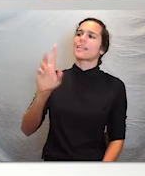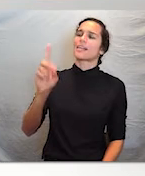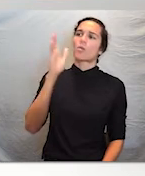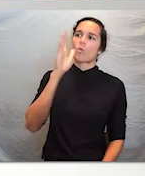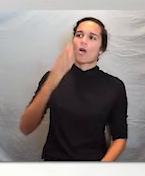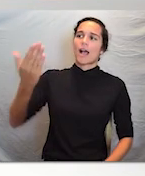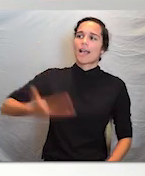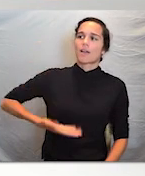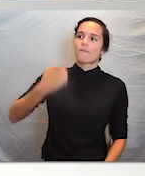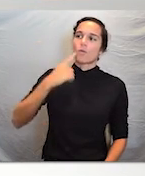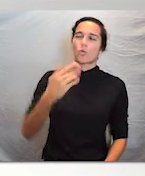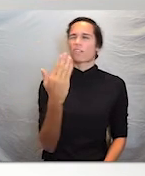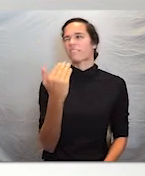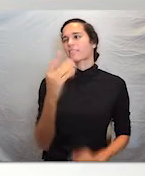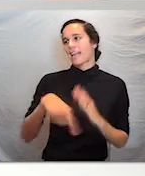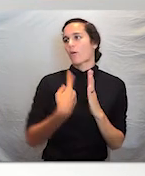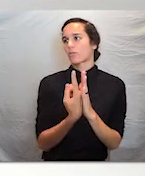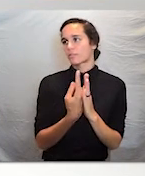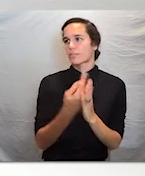hours.